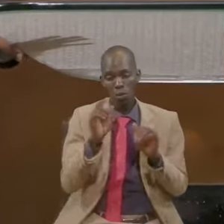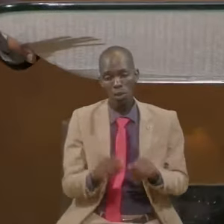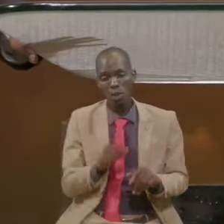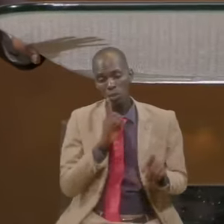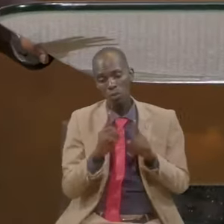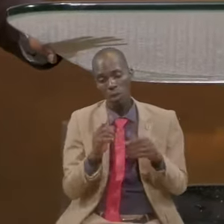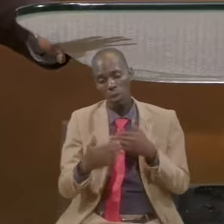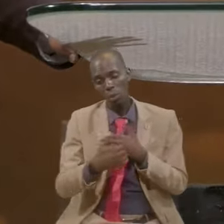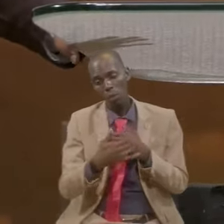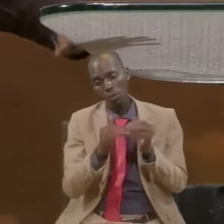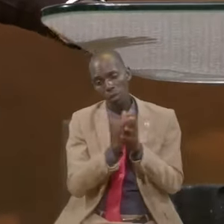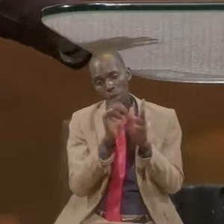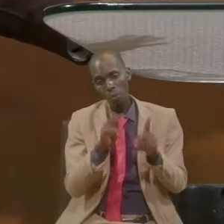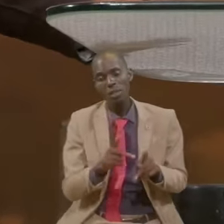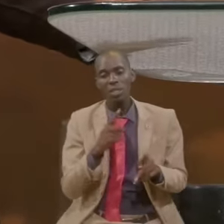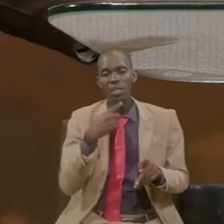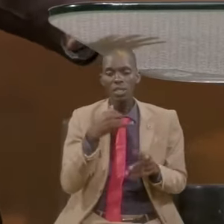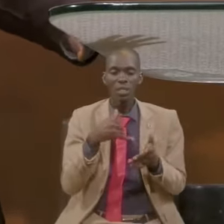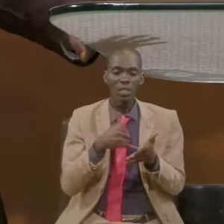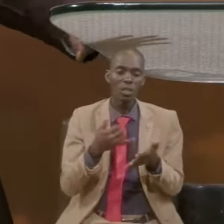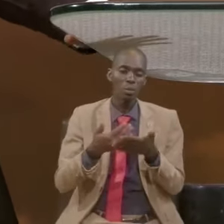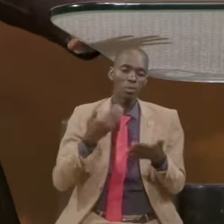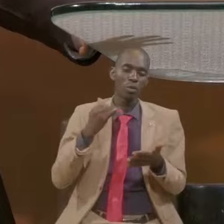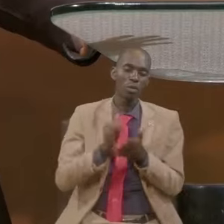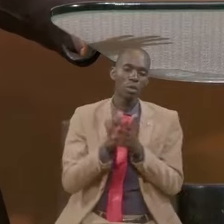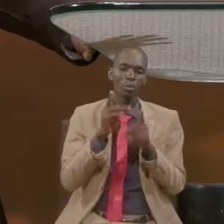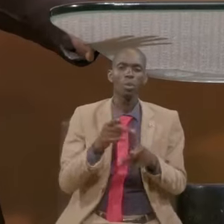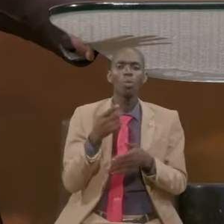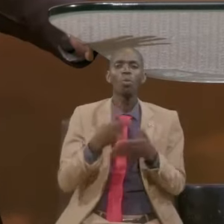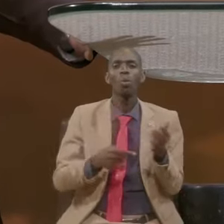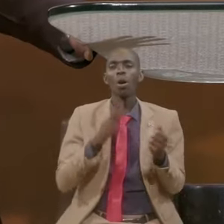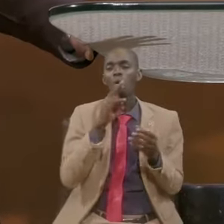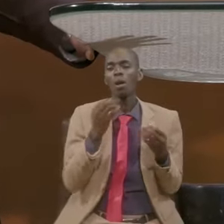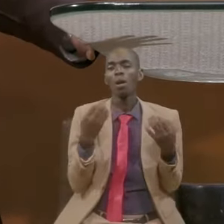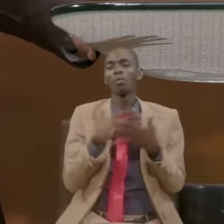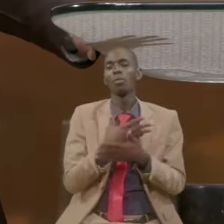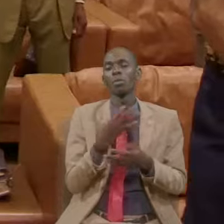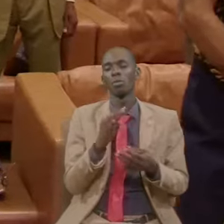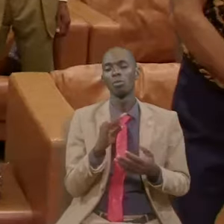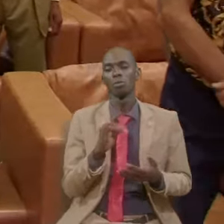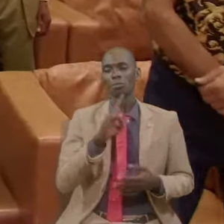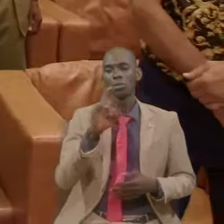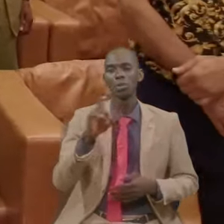him, say in front of him. What are you afraid of?